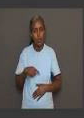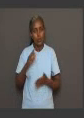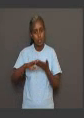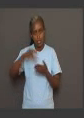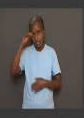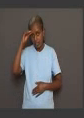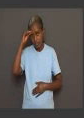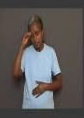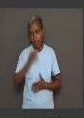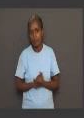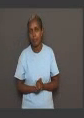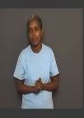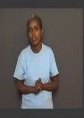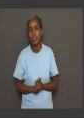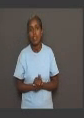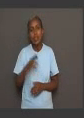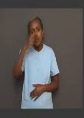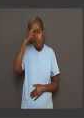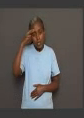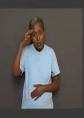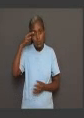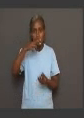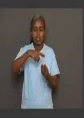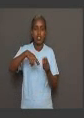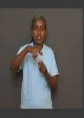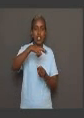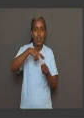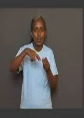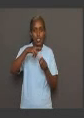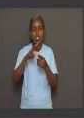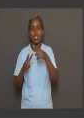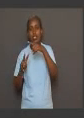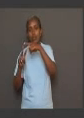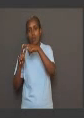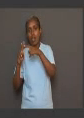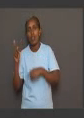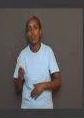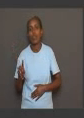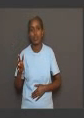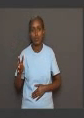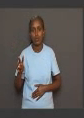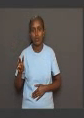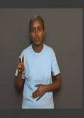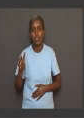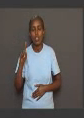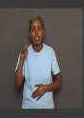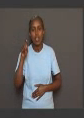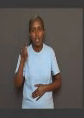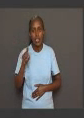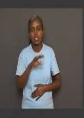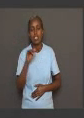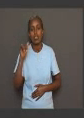learned. Because the rotation is pi over 2, x